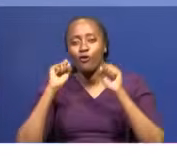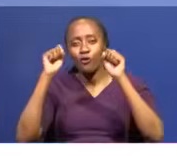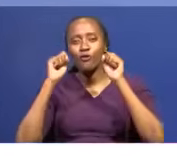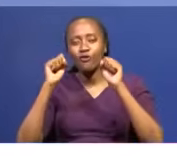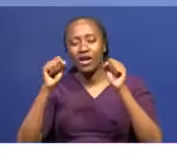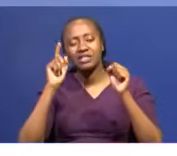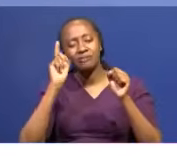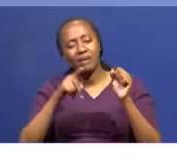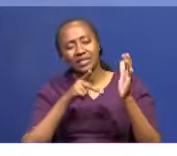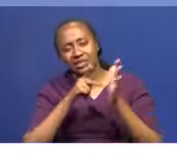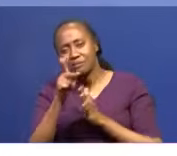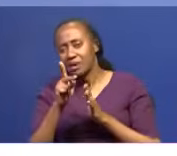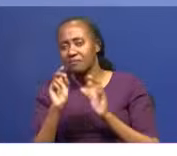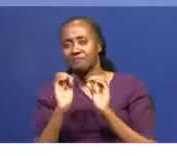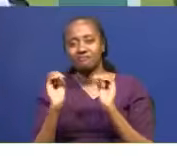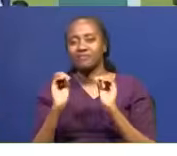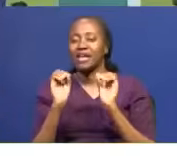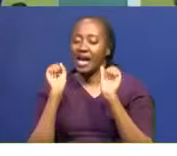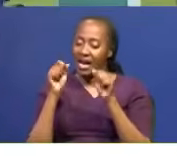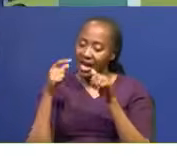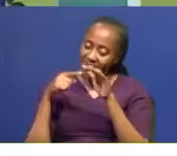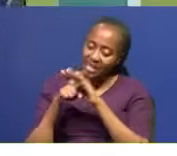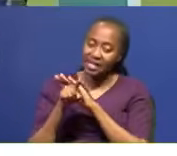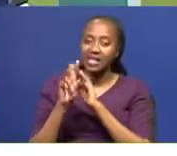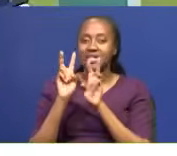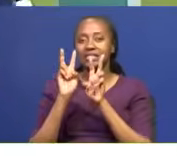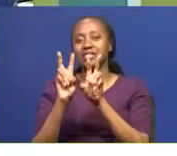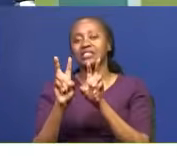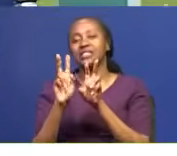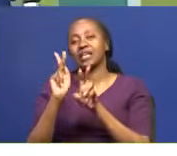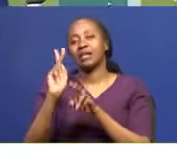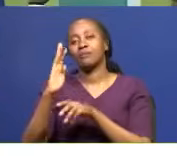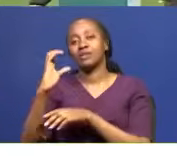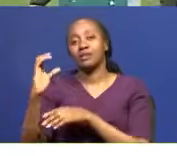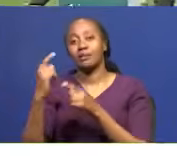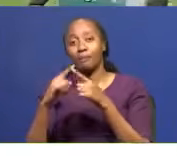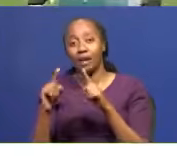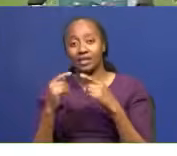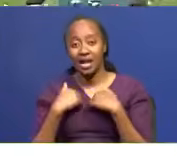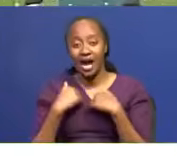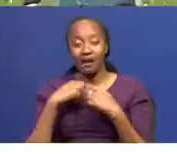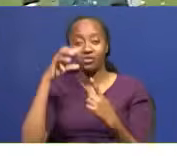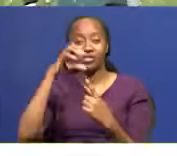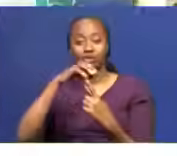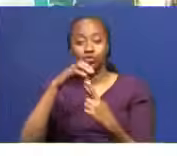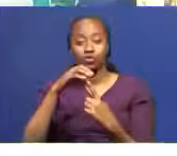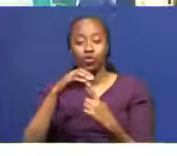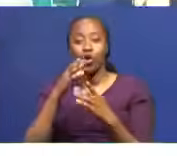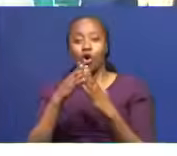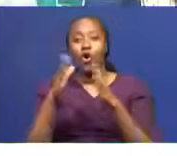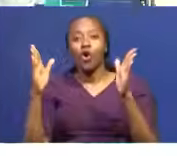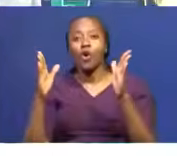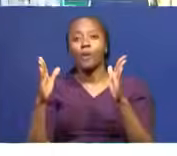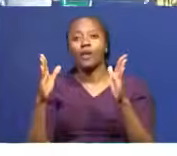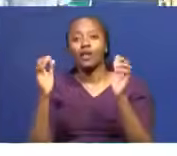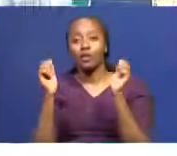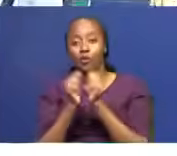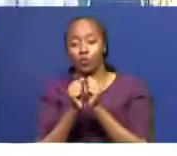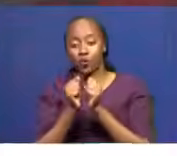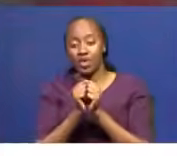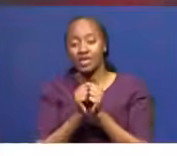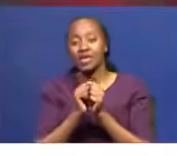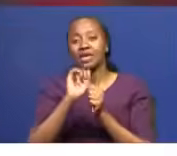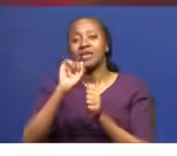for pay TV can access the games. Police FC, the reigning champions, will open their title defense with a match pitting Mara Sugar